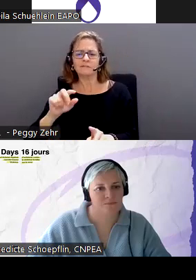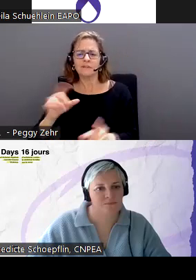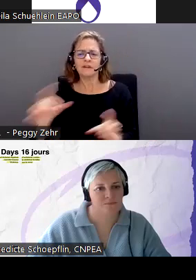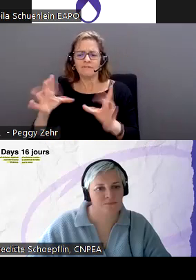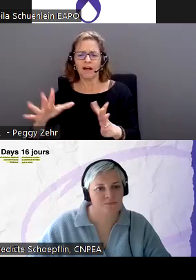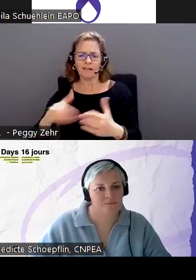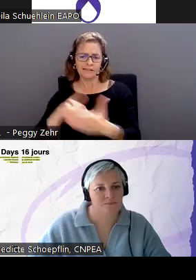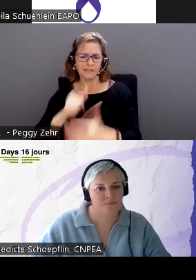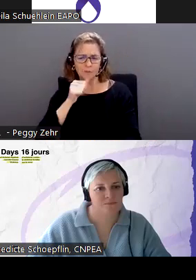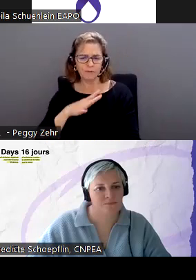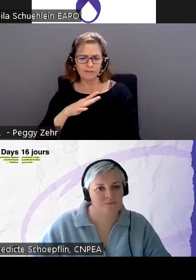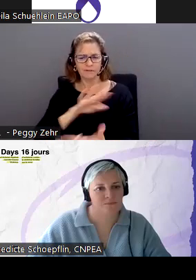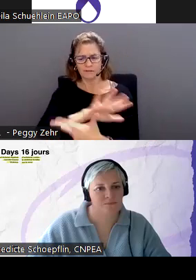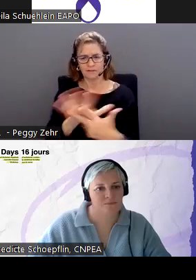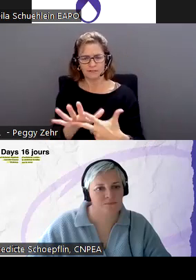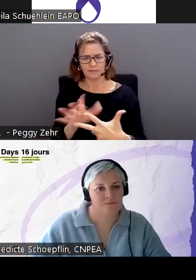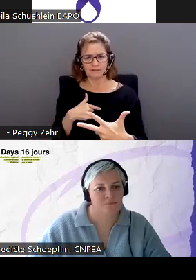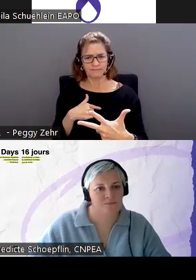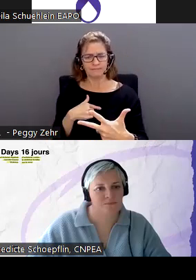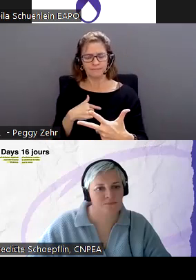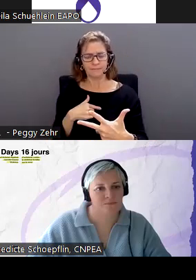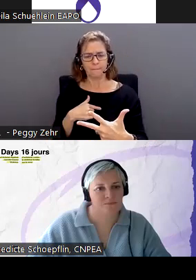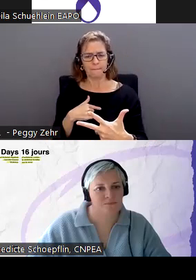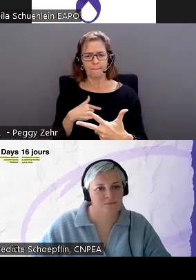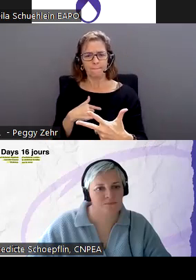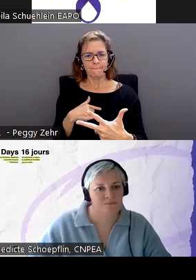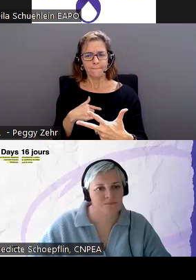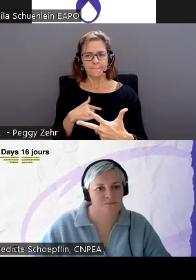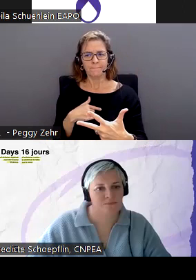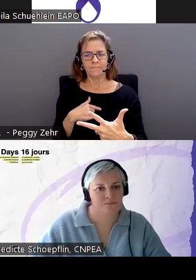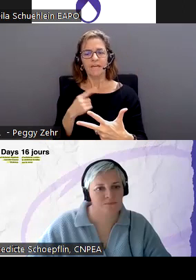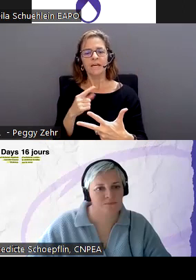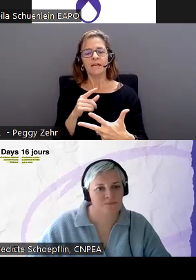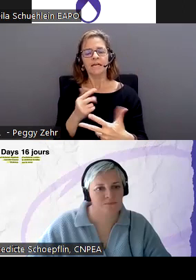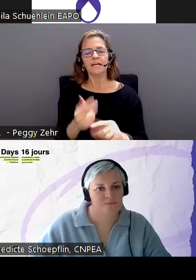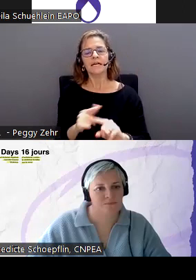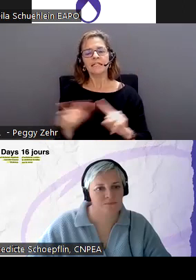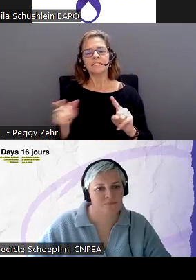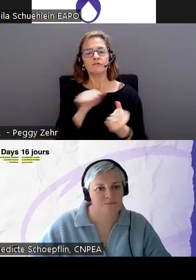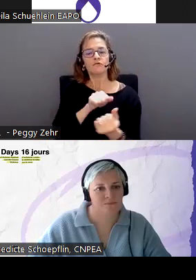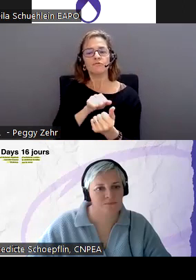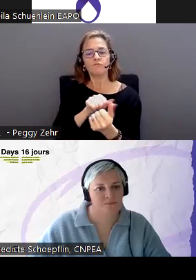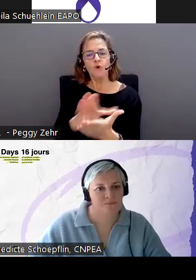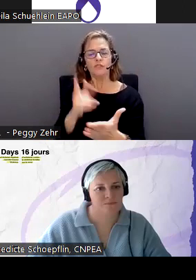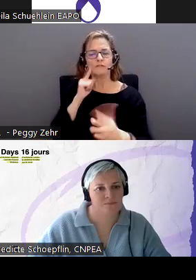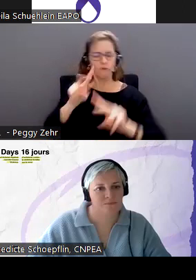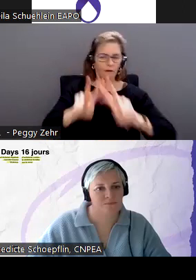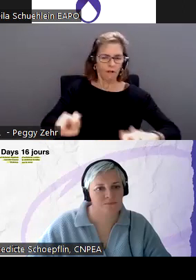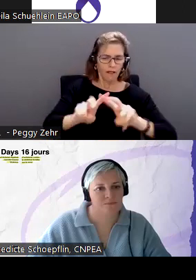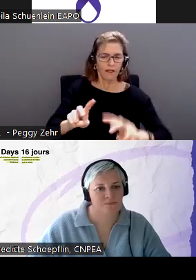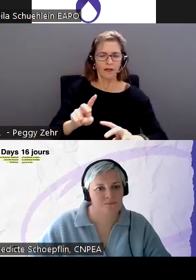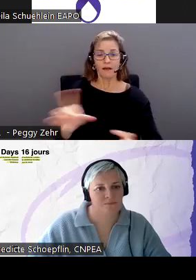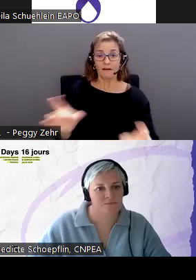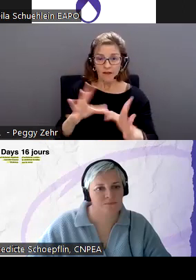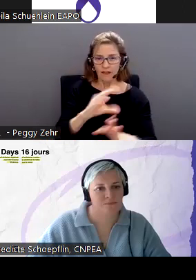mobilization around violence against women, these are three different ways of thinking about violence and abuse that sometimes compete